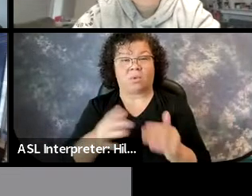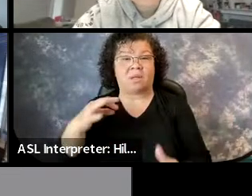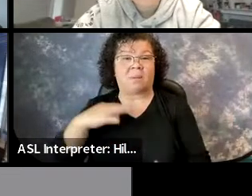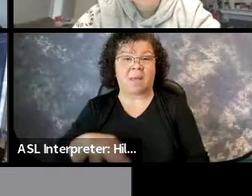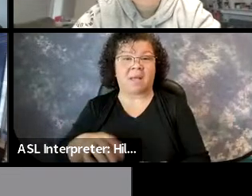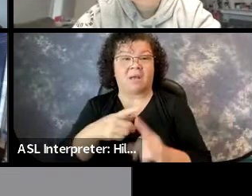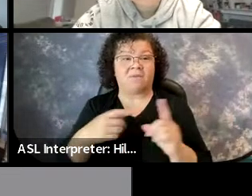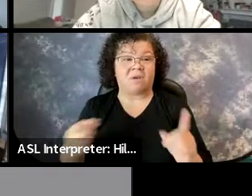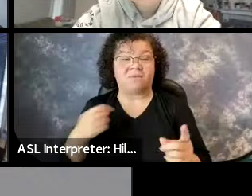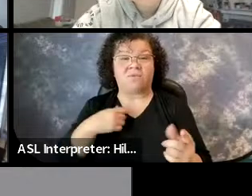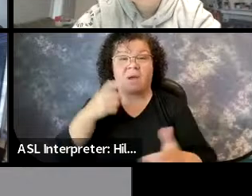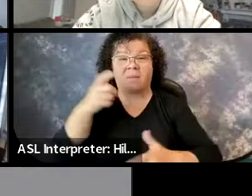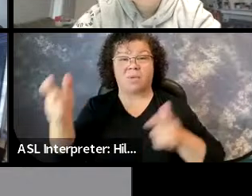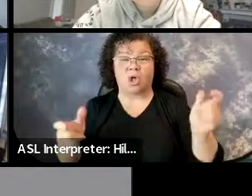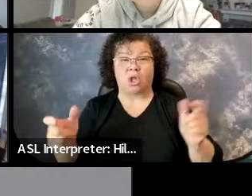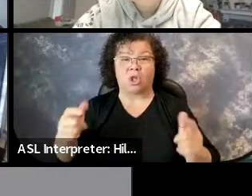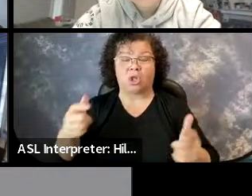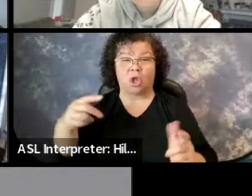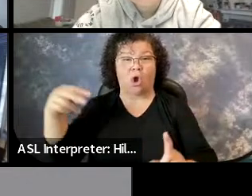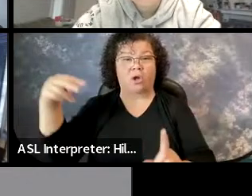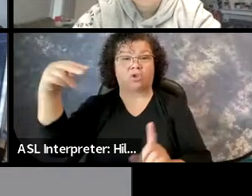from large-scale infrastructure projects such as this one.